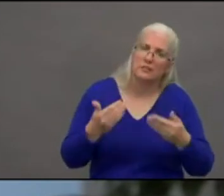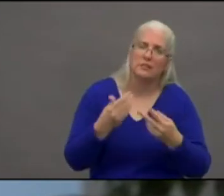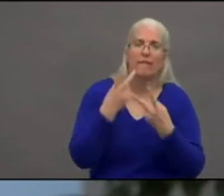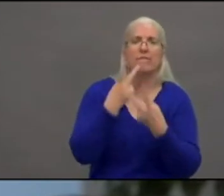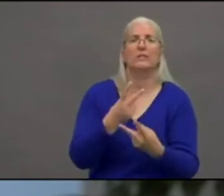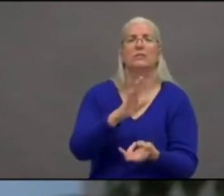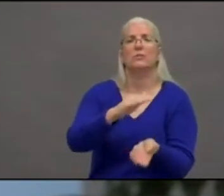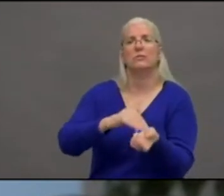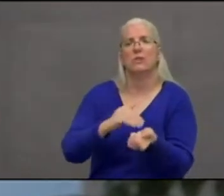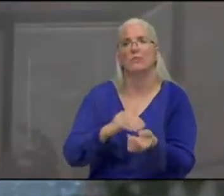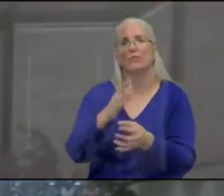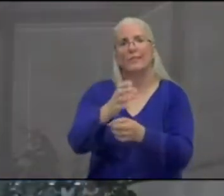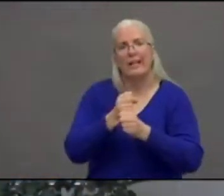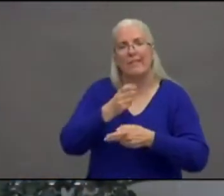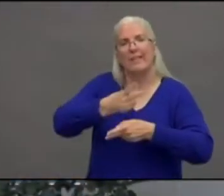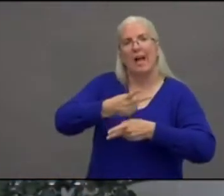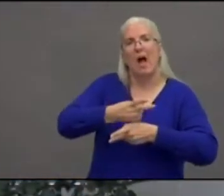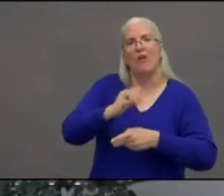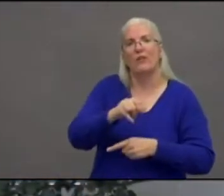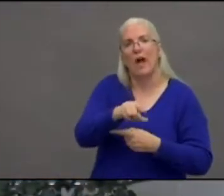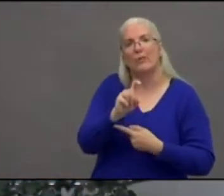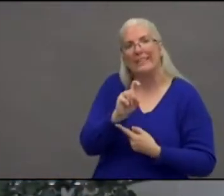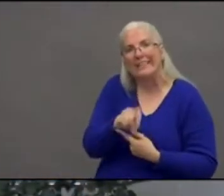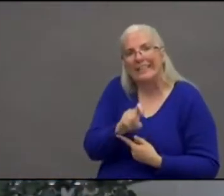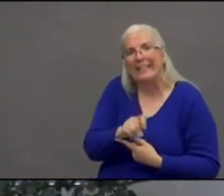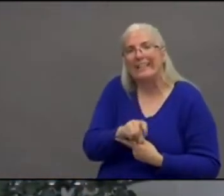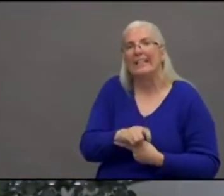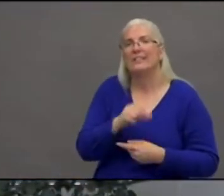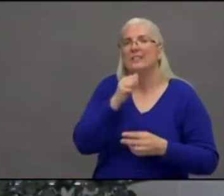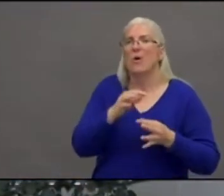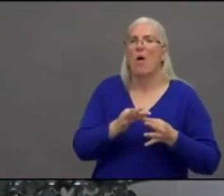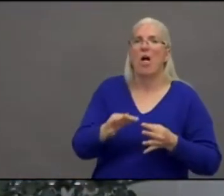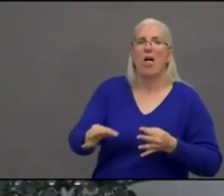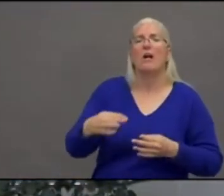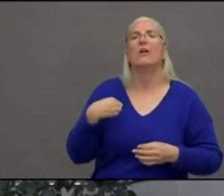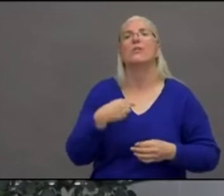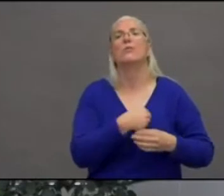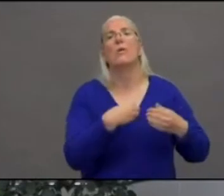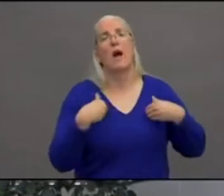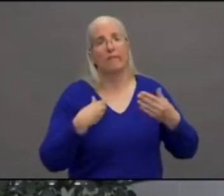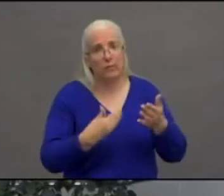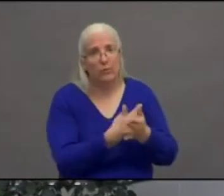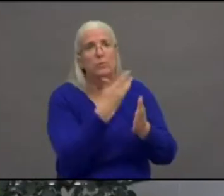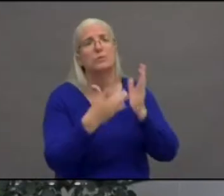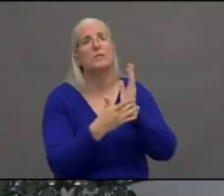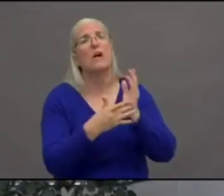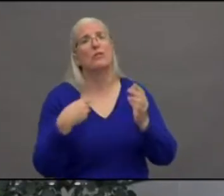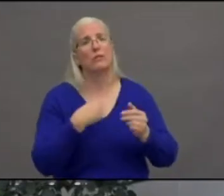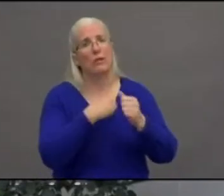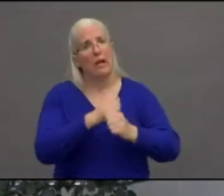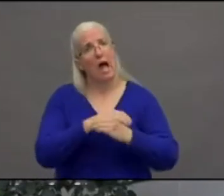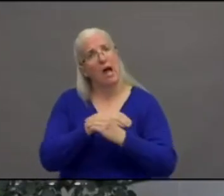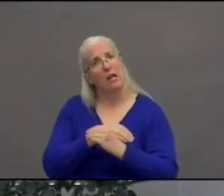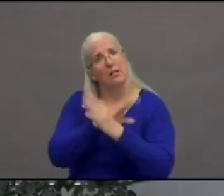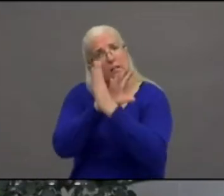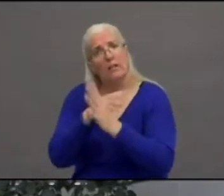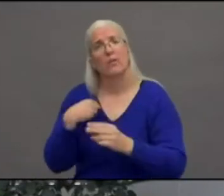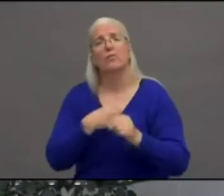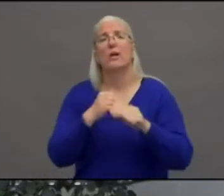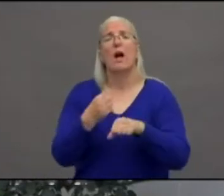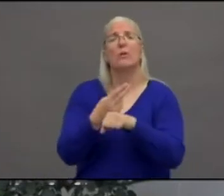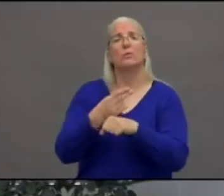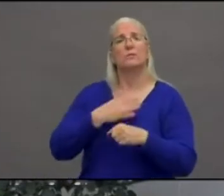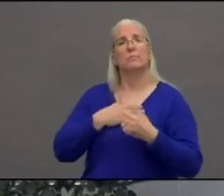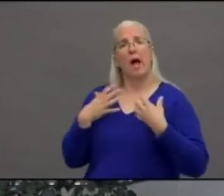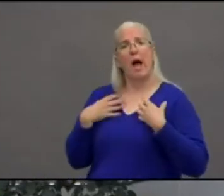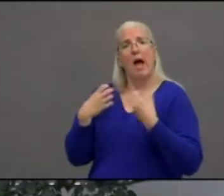need. And we have some new technology out there too, such as video visits, and you can use the My Health Online patient portal to be able to access that, and your